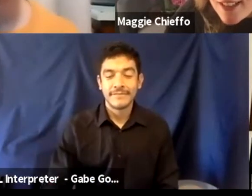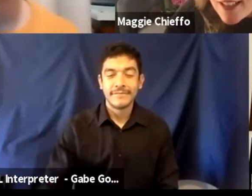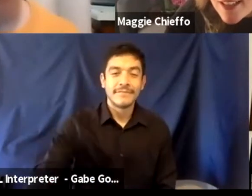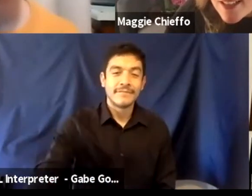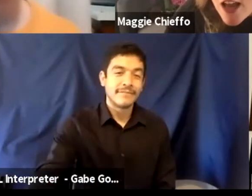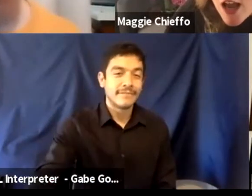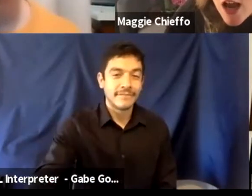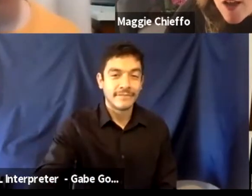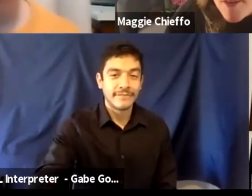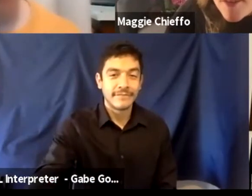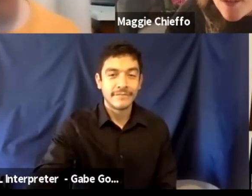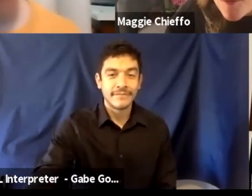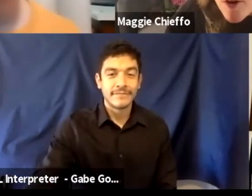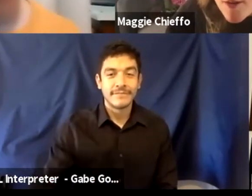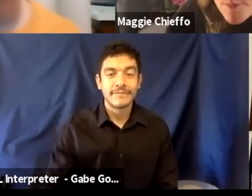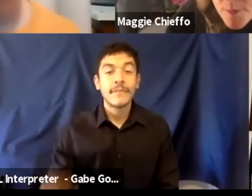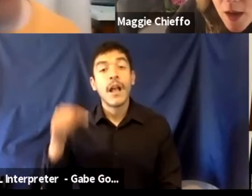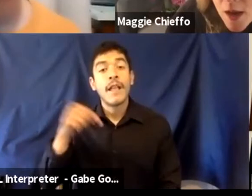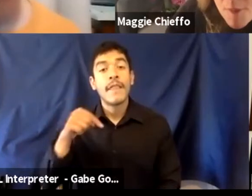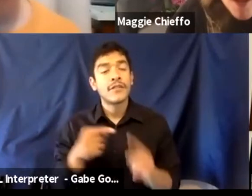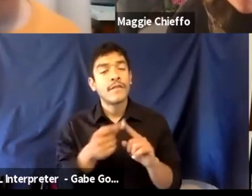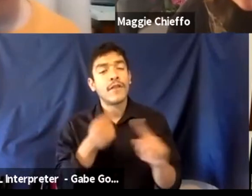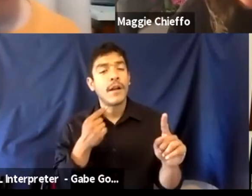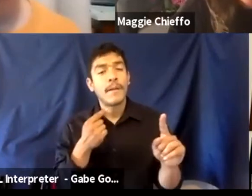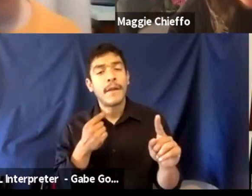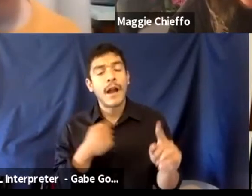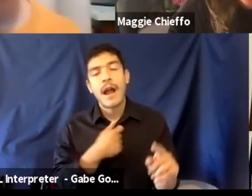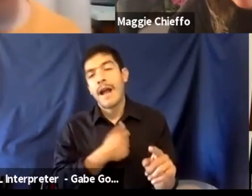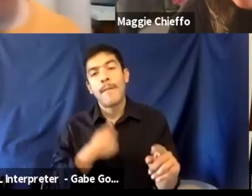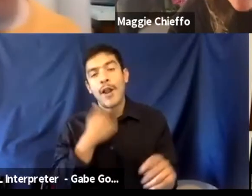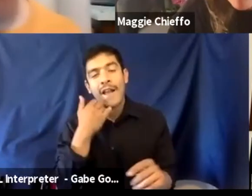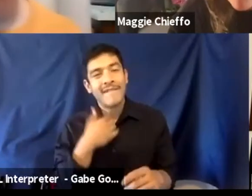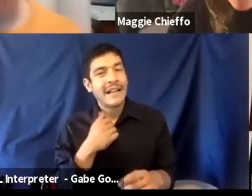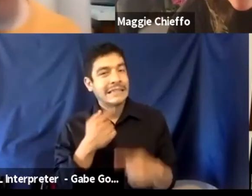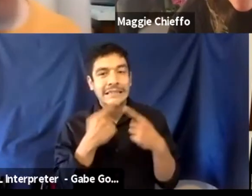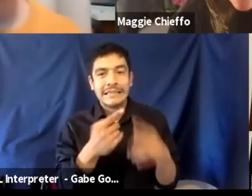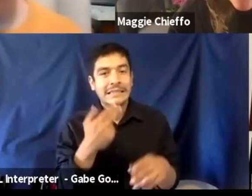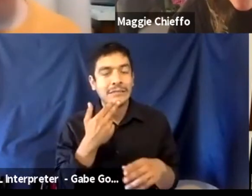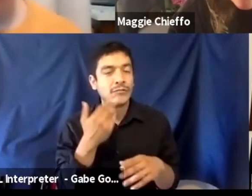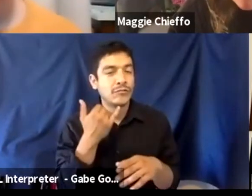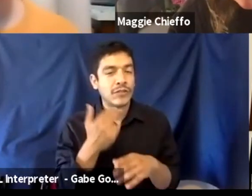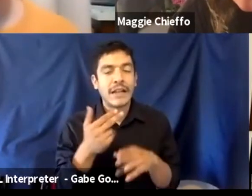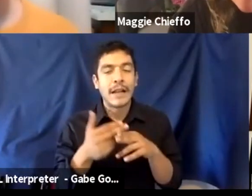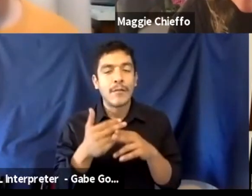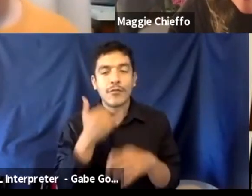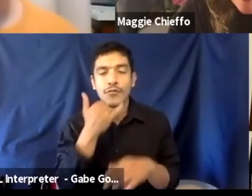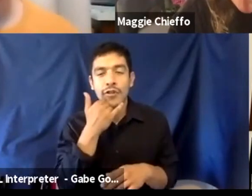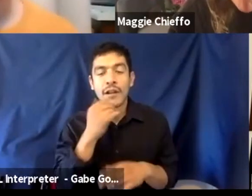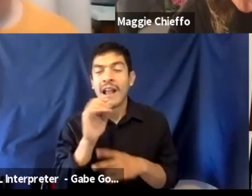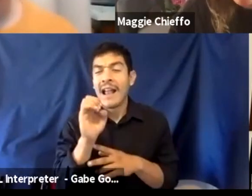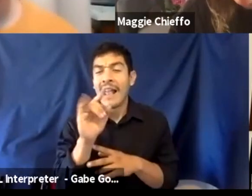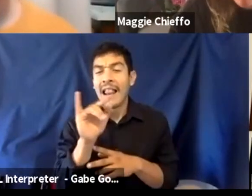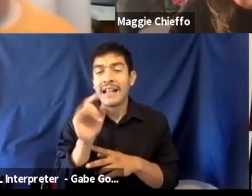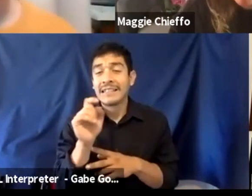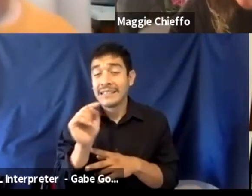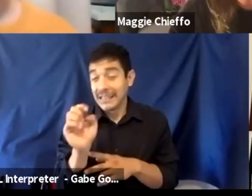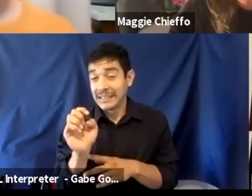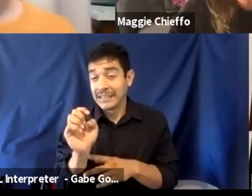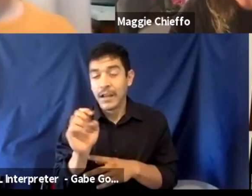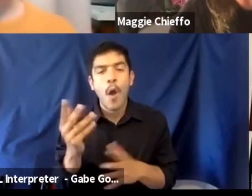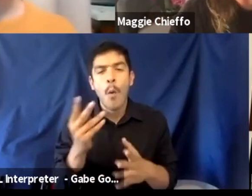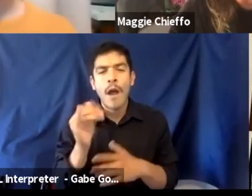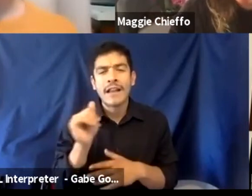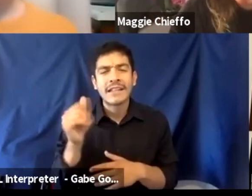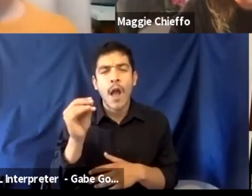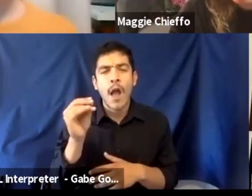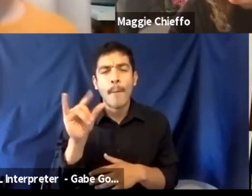let's see. This is from, I apologize if I'm mispronouncing your name, Elizette. What is a polymer? Throw